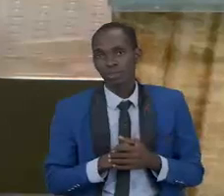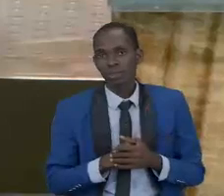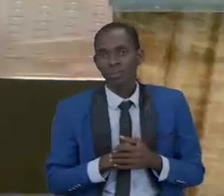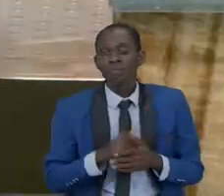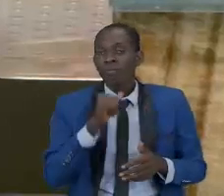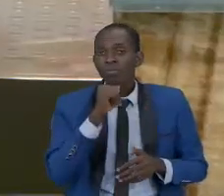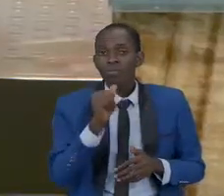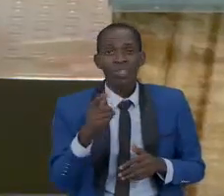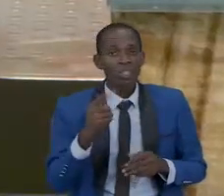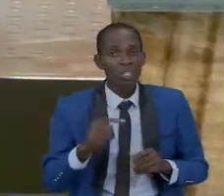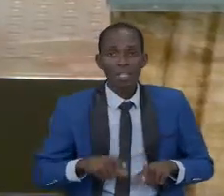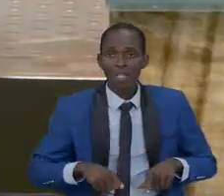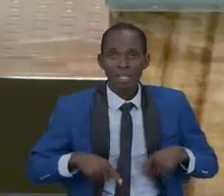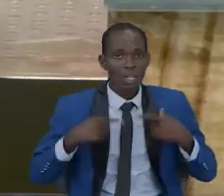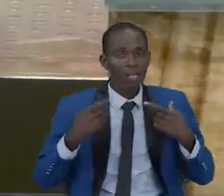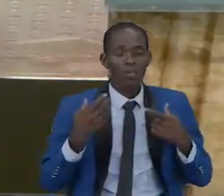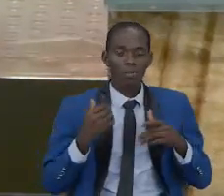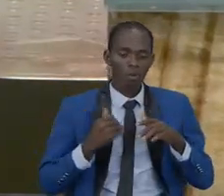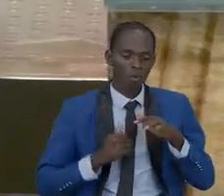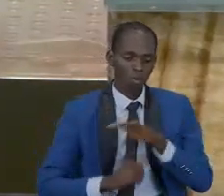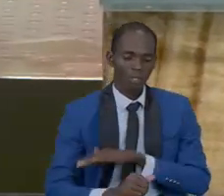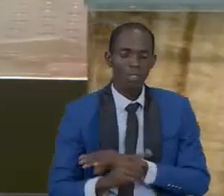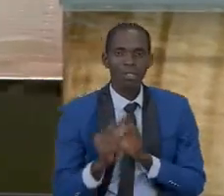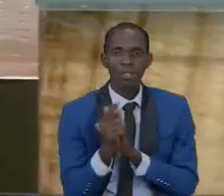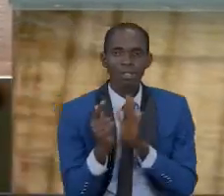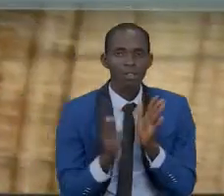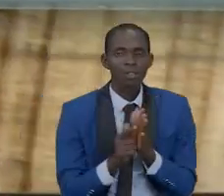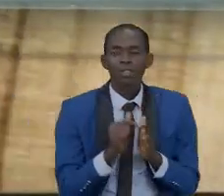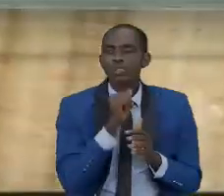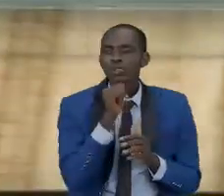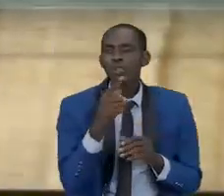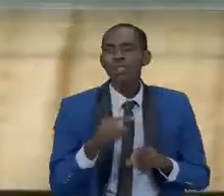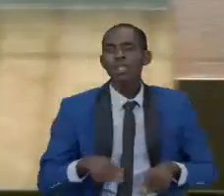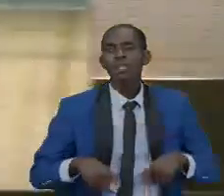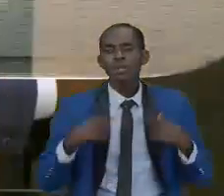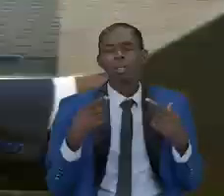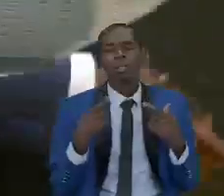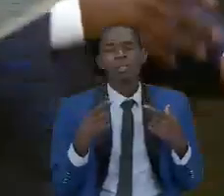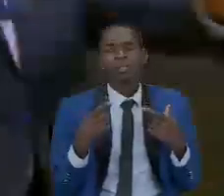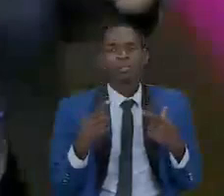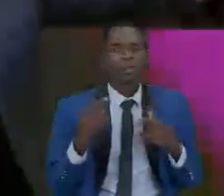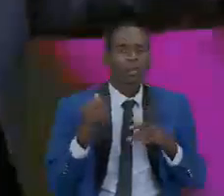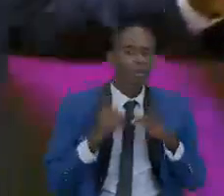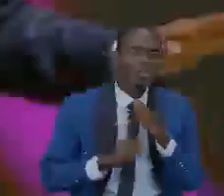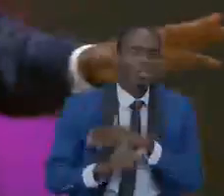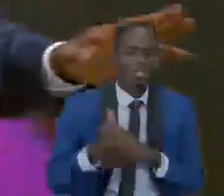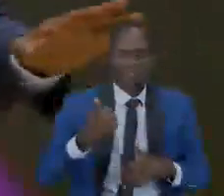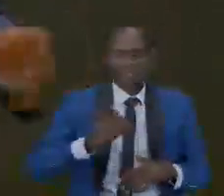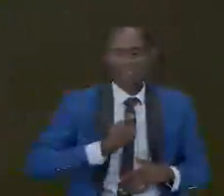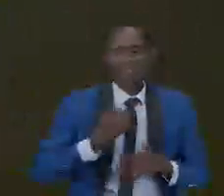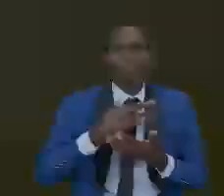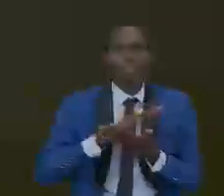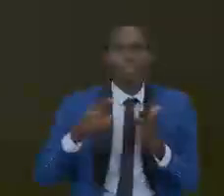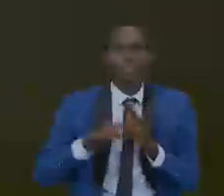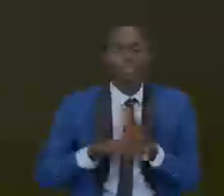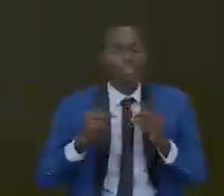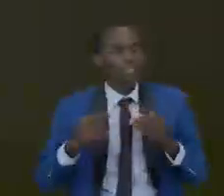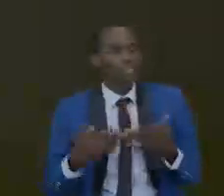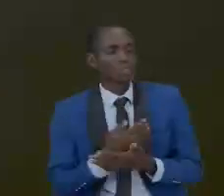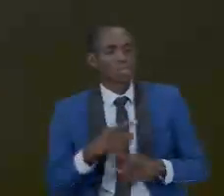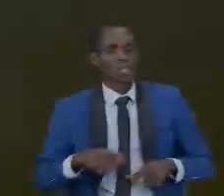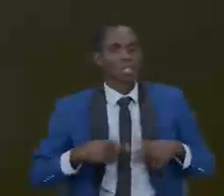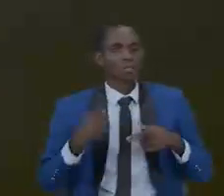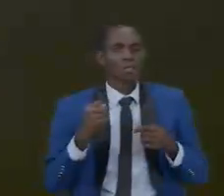not the life under the law not the life under self-righteousness the new life the